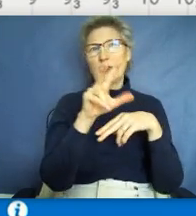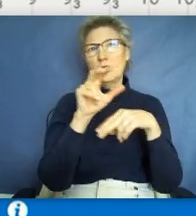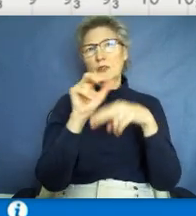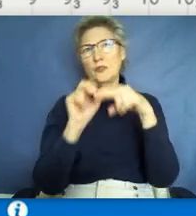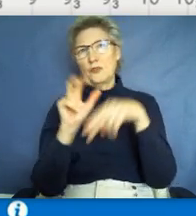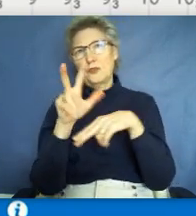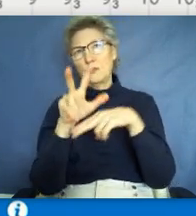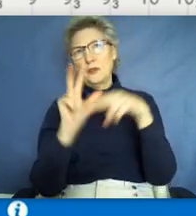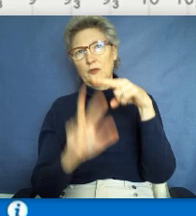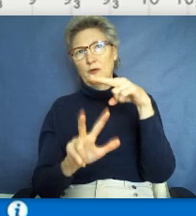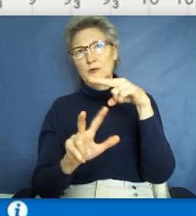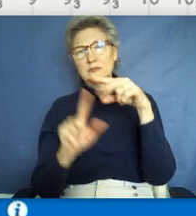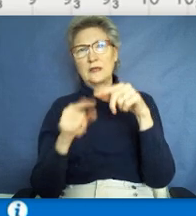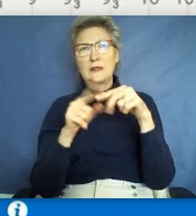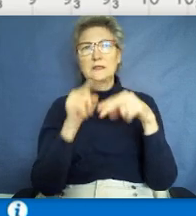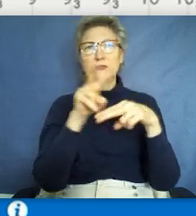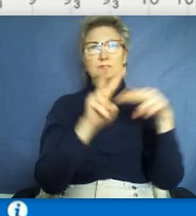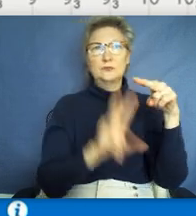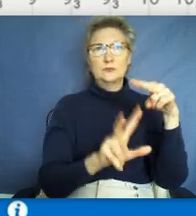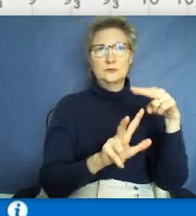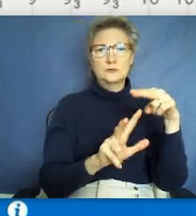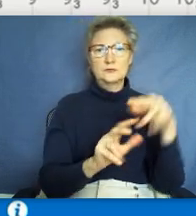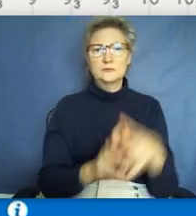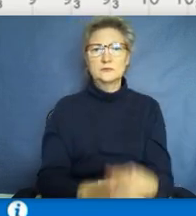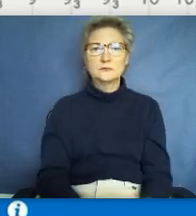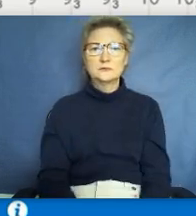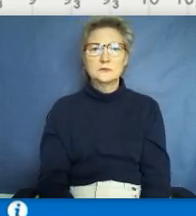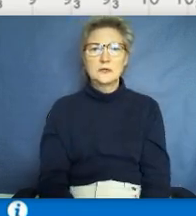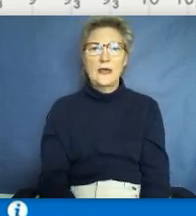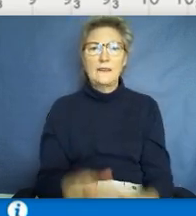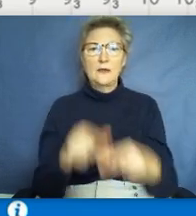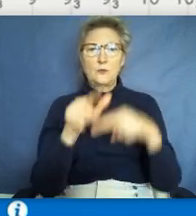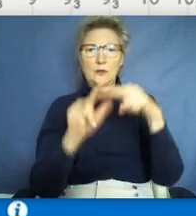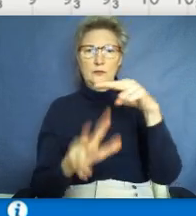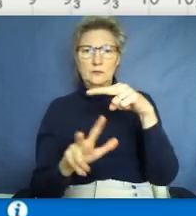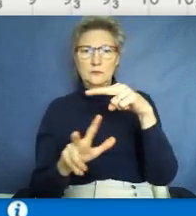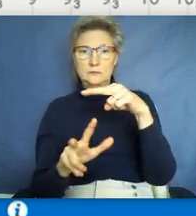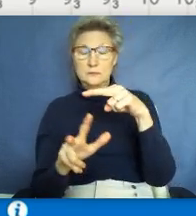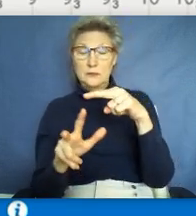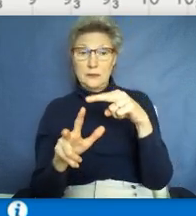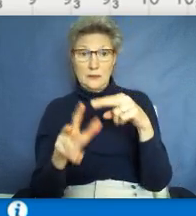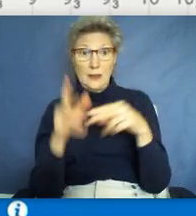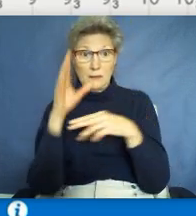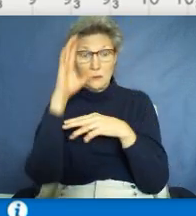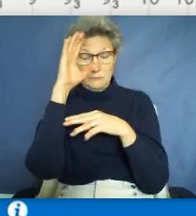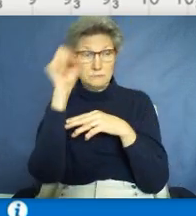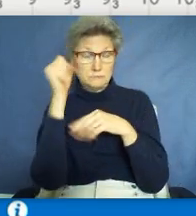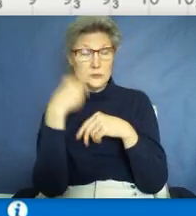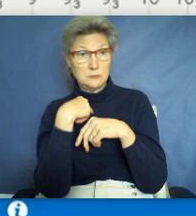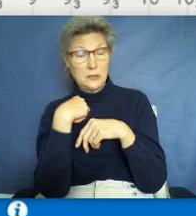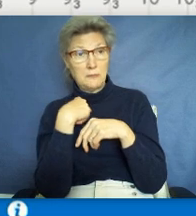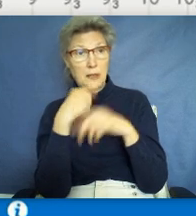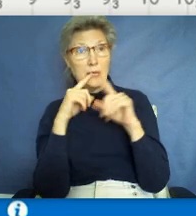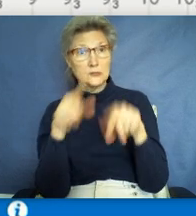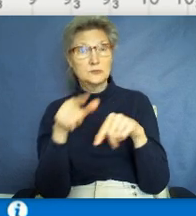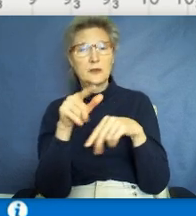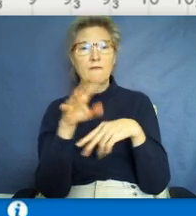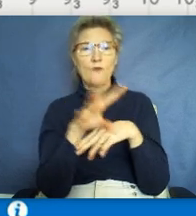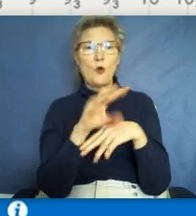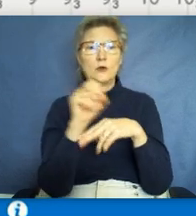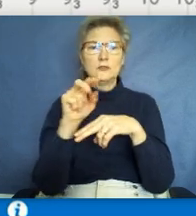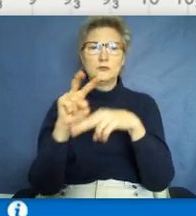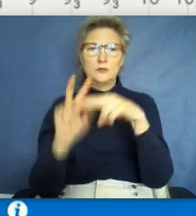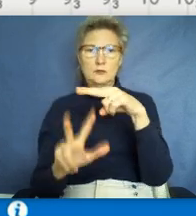3/3 and then 2/3 and then 1/3. So that makes sense to me that my answer would be 4